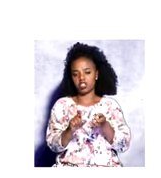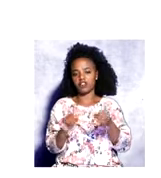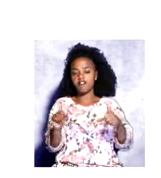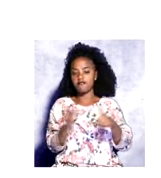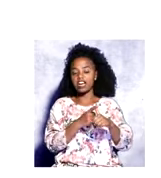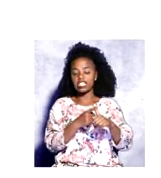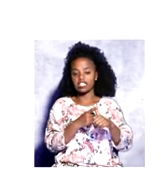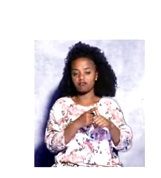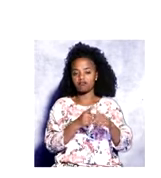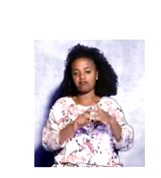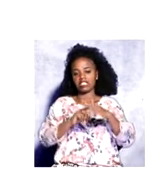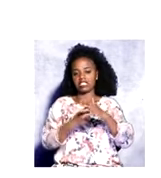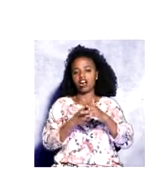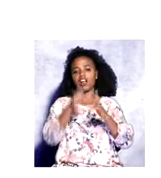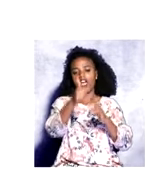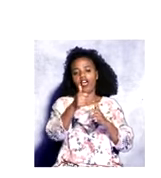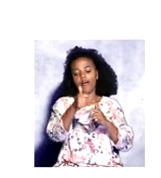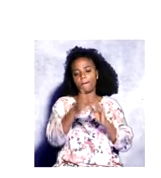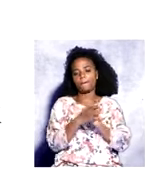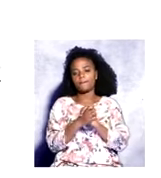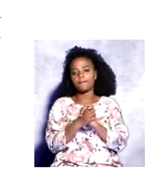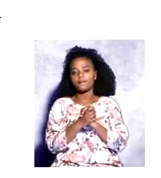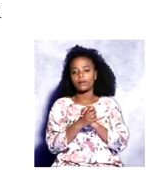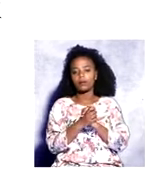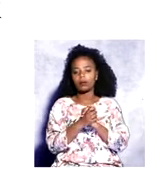start from a.